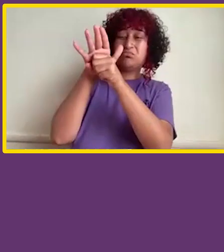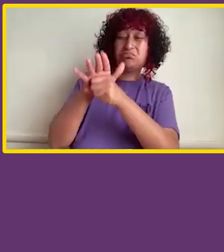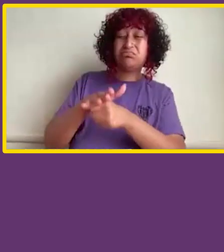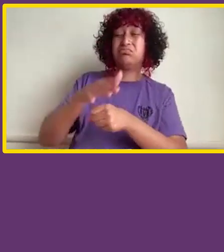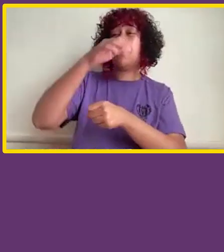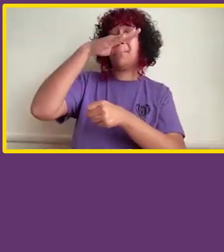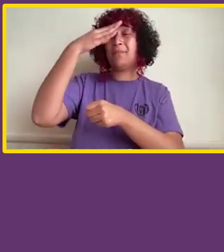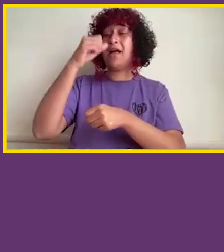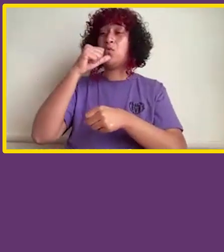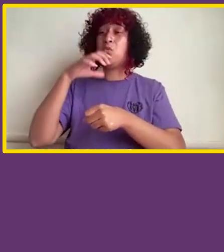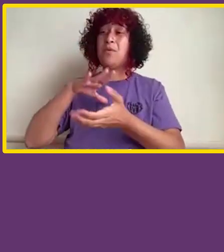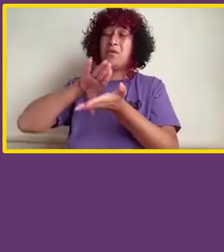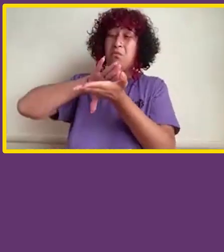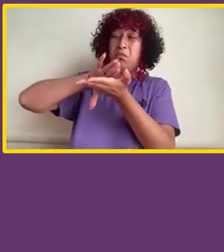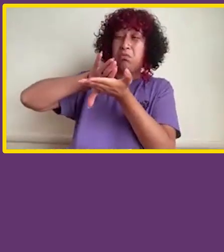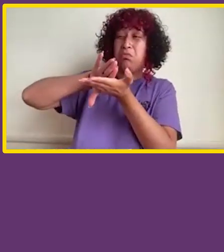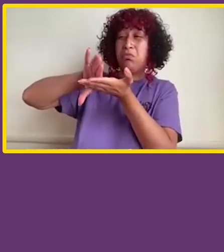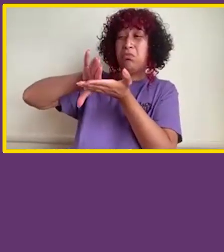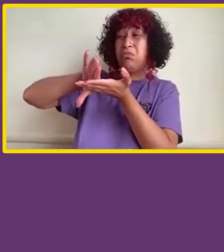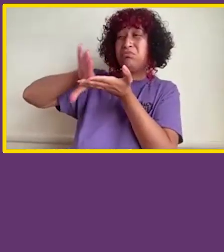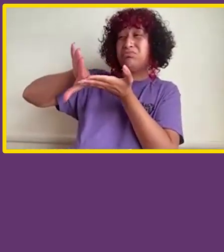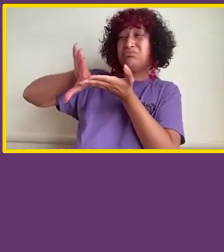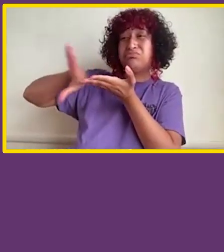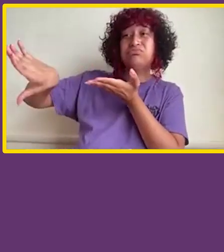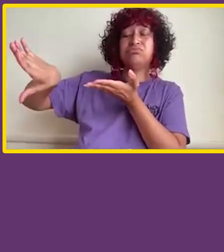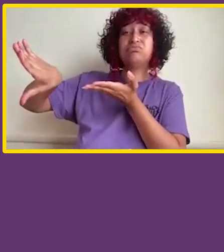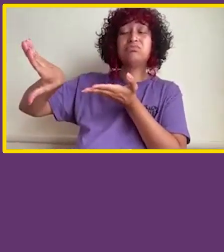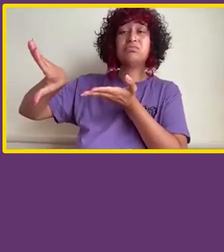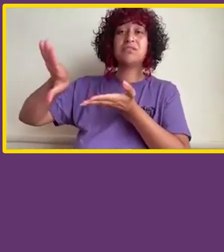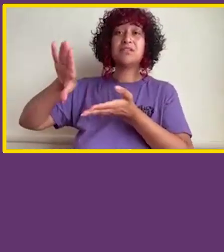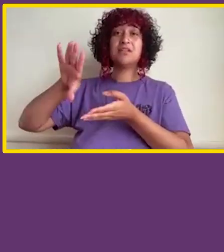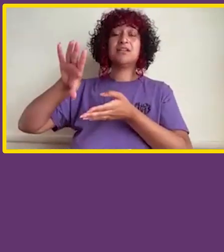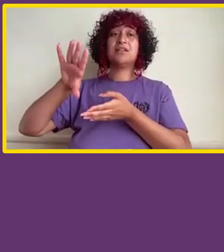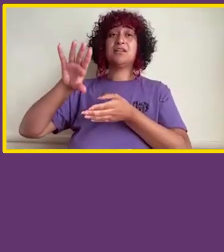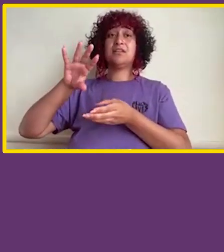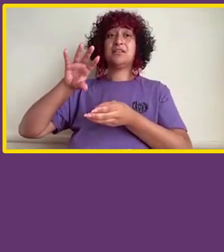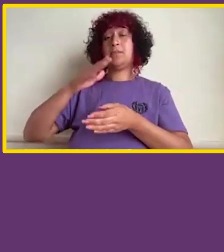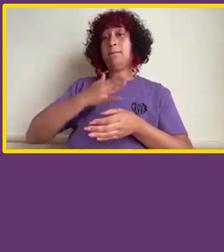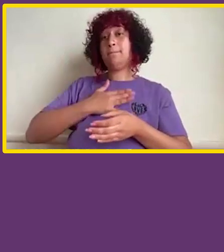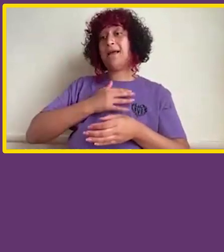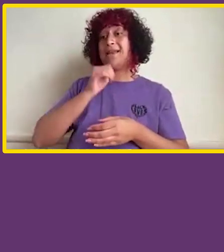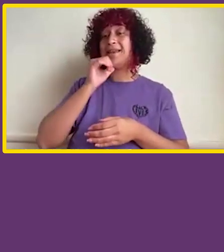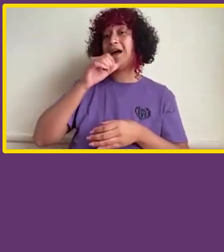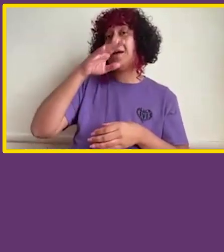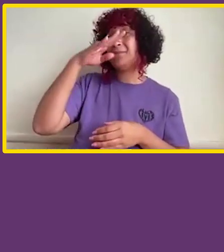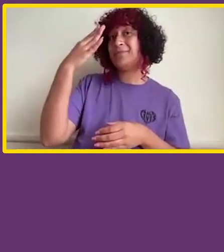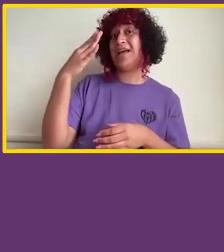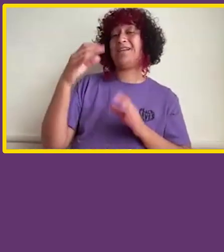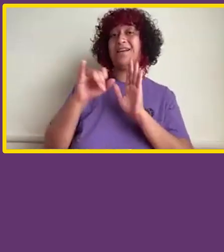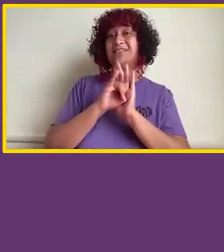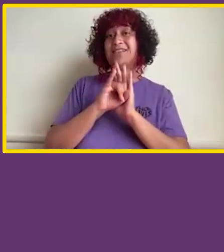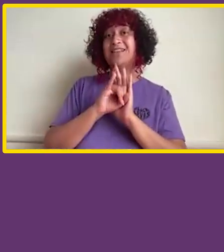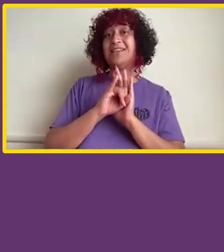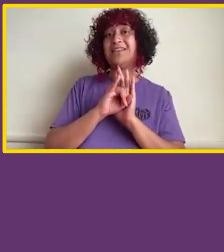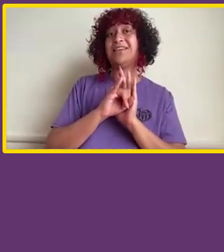out to the margins because in my non-Black identity, because of racism, I